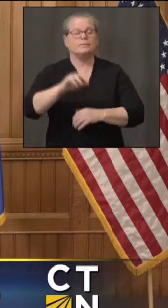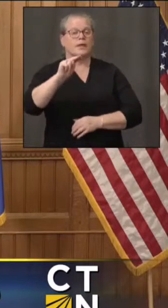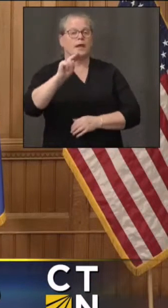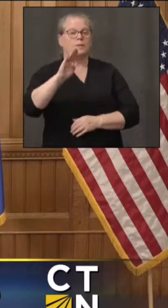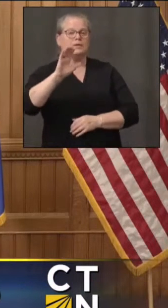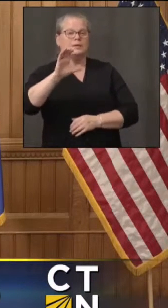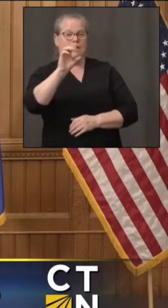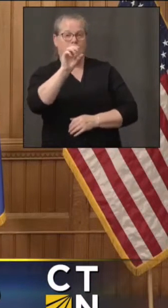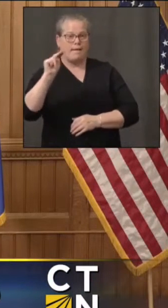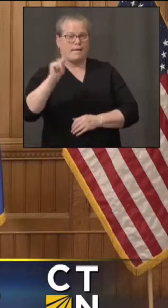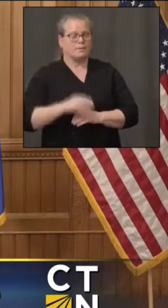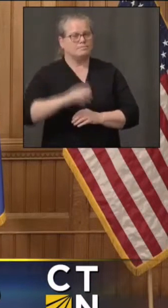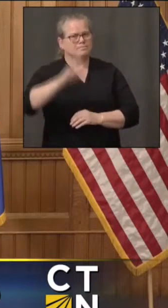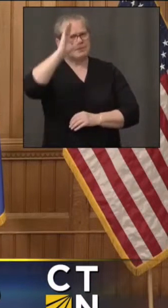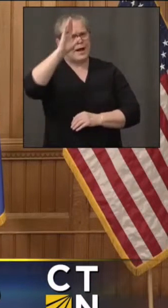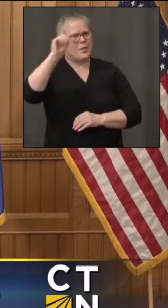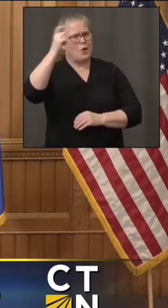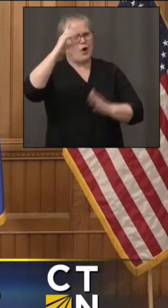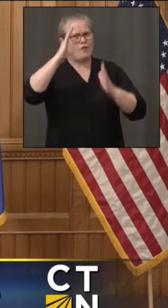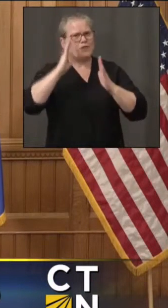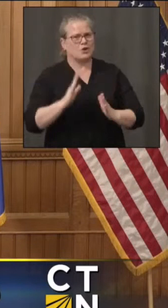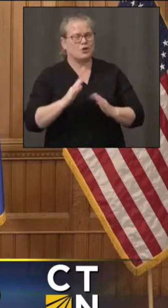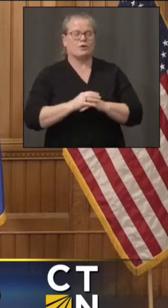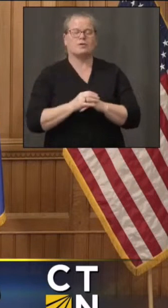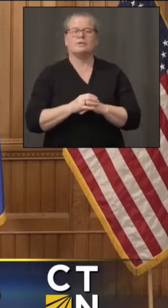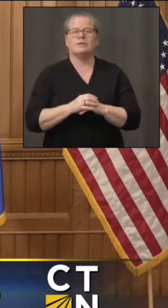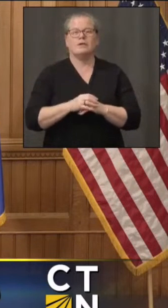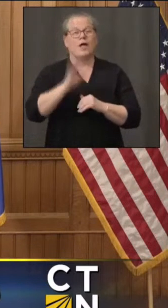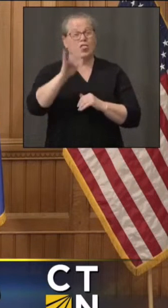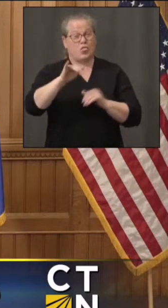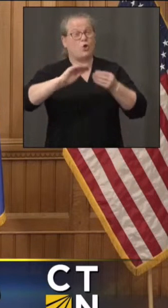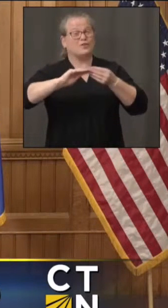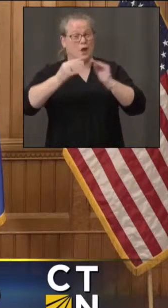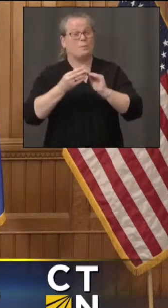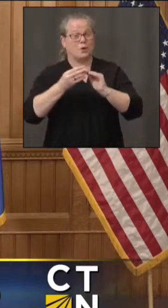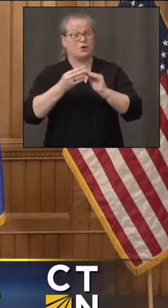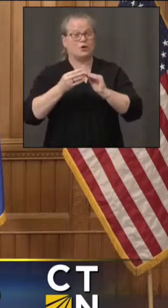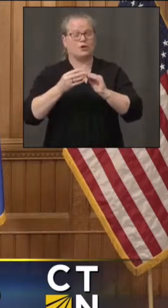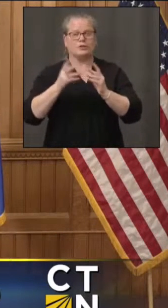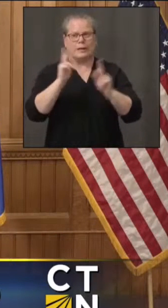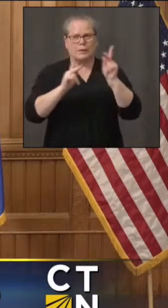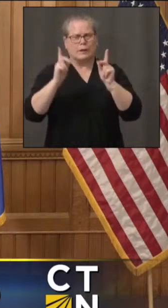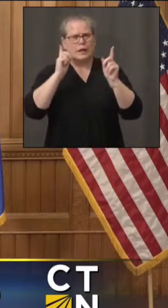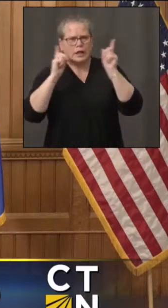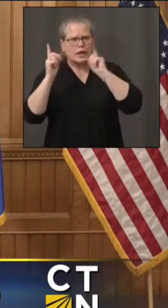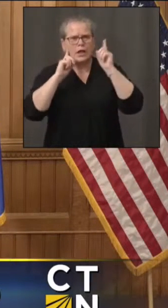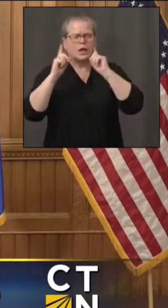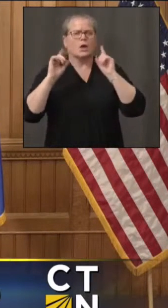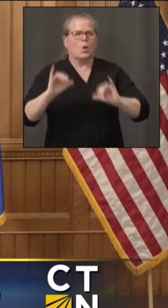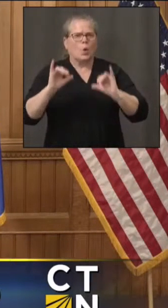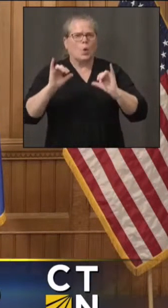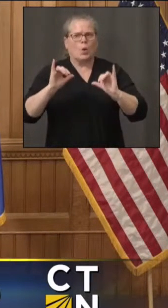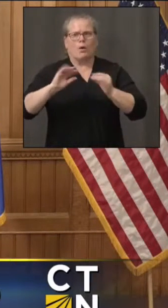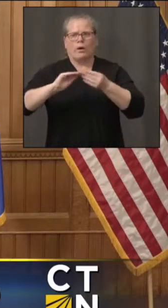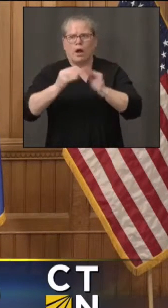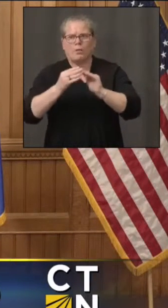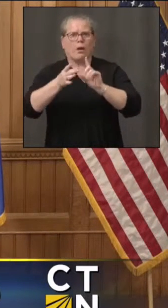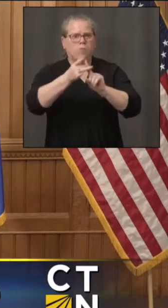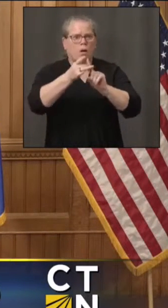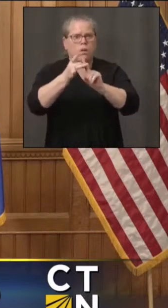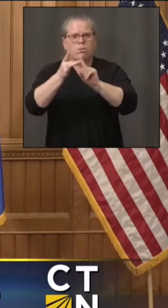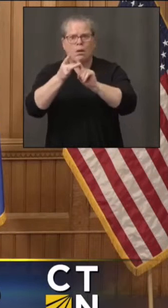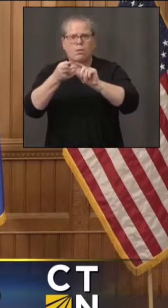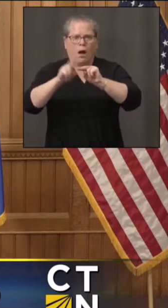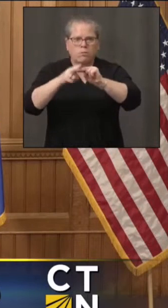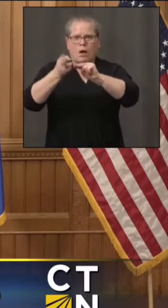guess when people do hear some of those numbers in terms of the increased positivity rate and also the continued increase in hospitalizations, how